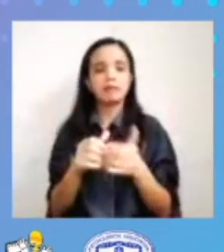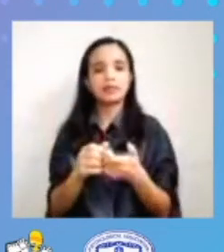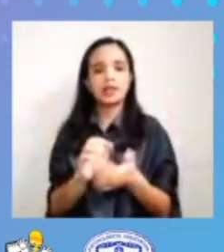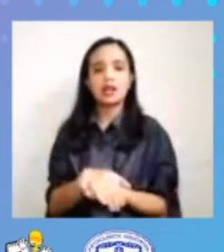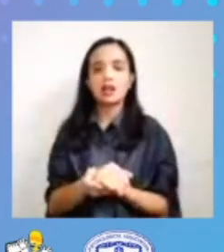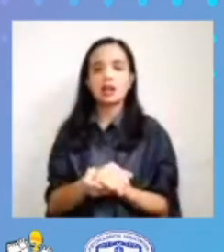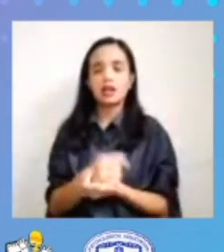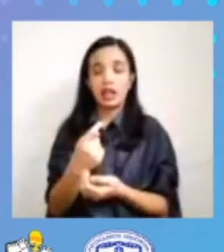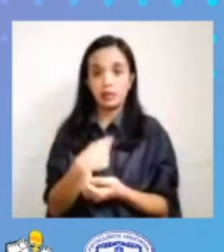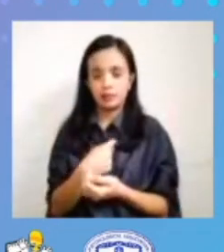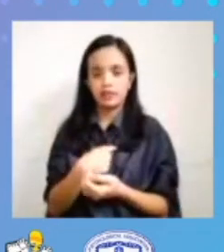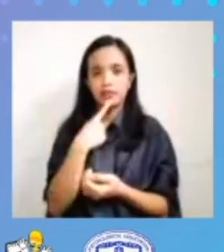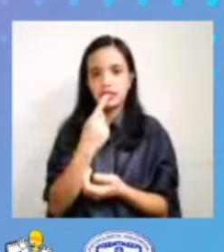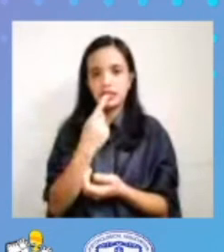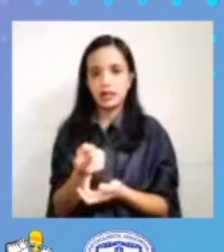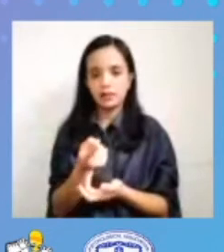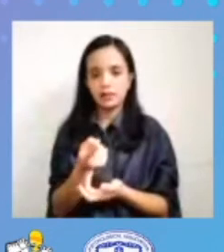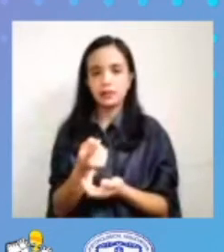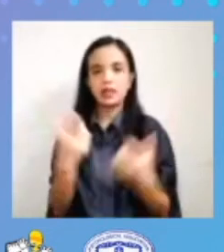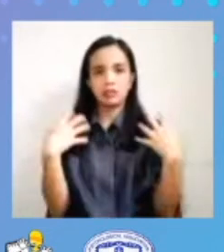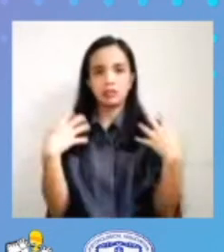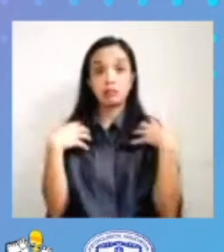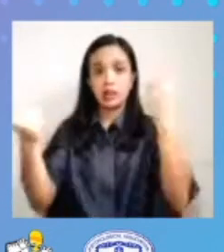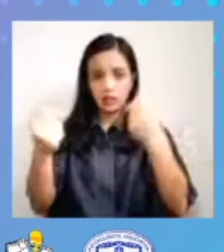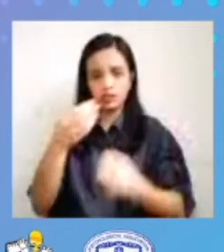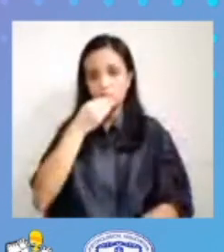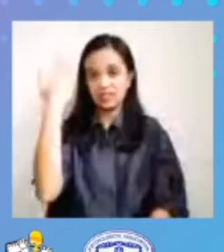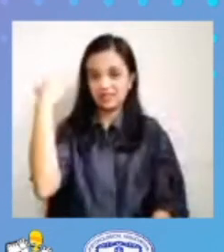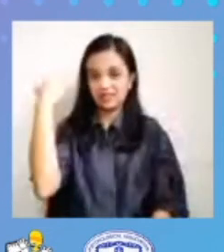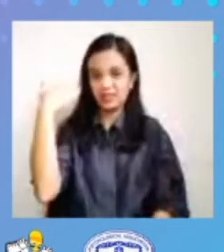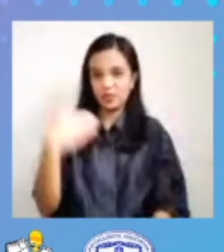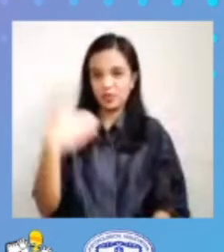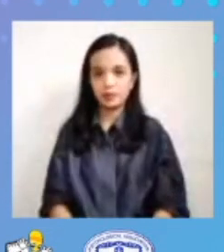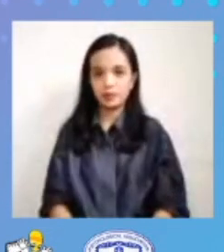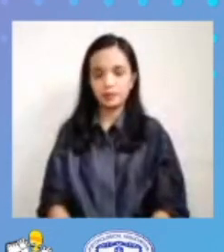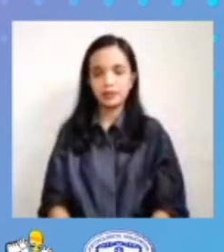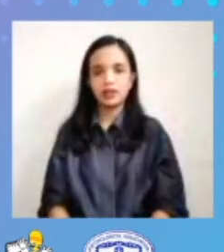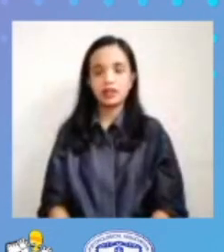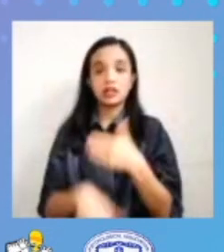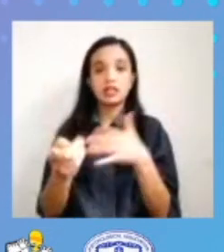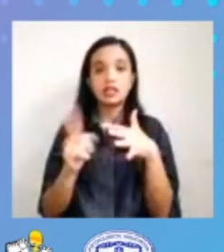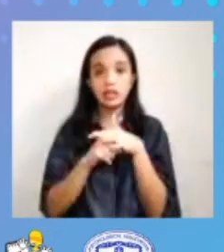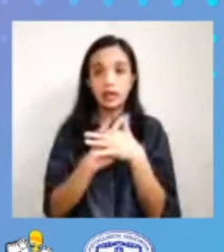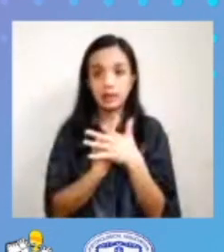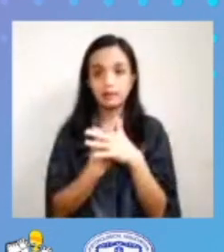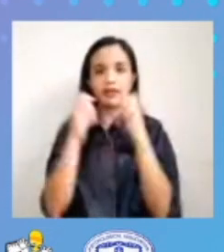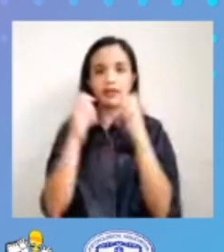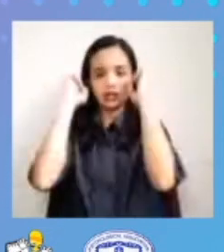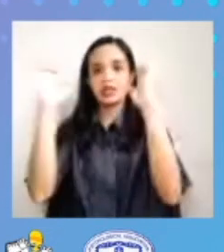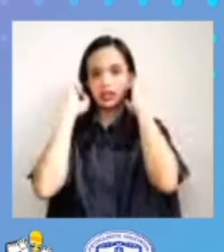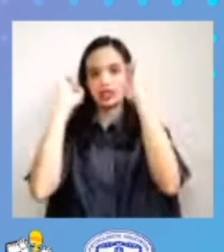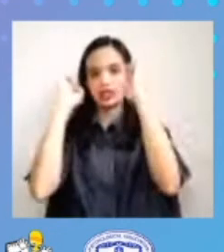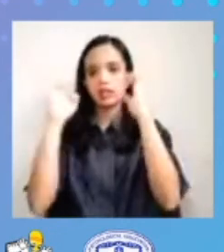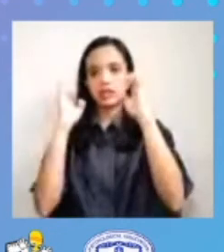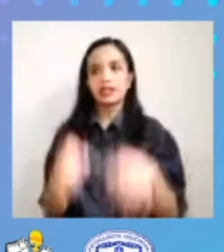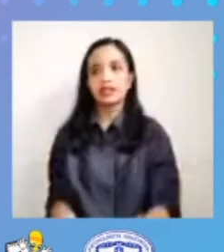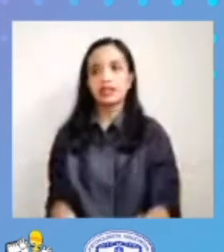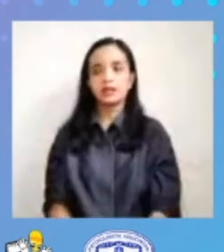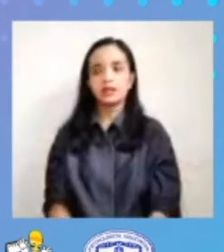Cruz. Can I ask a question, madam and sir? What do you recommend for an exercise to gain